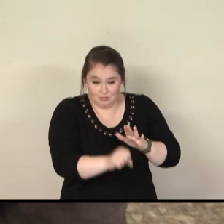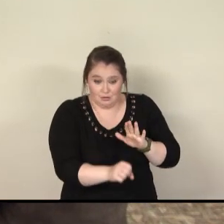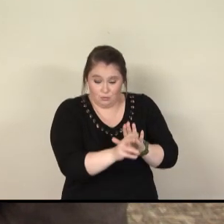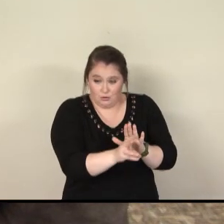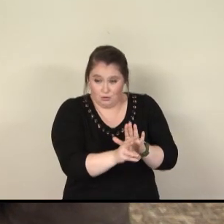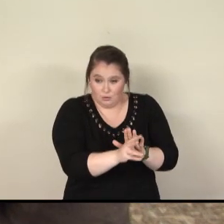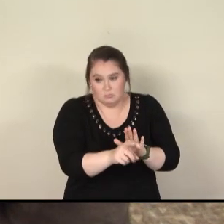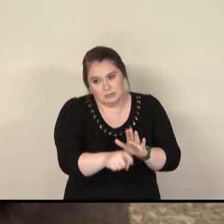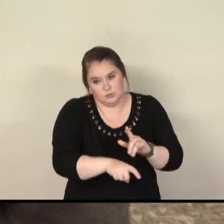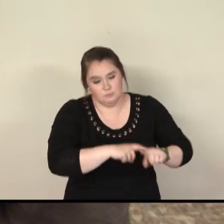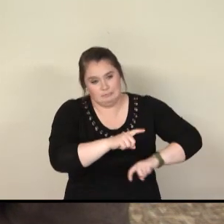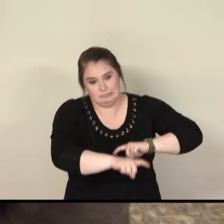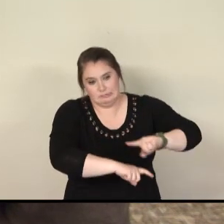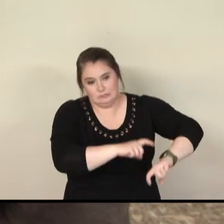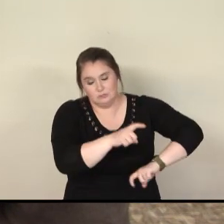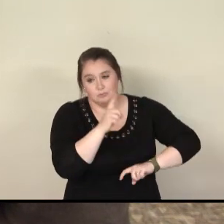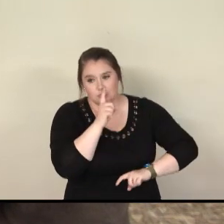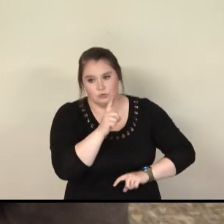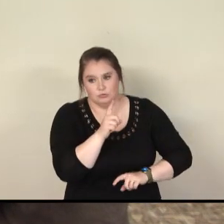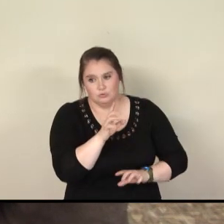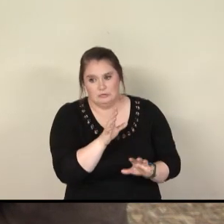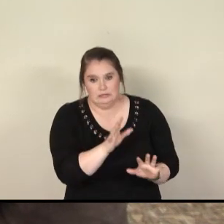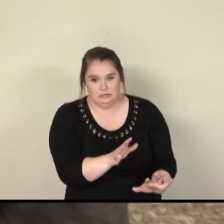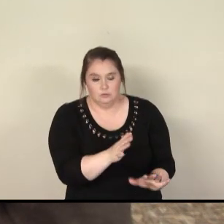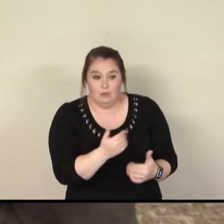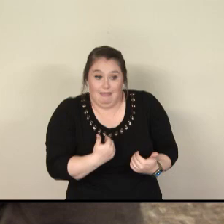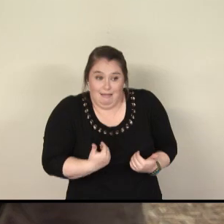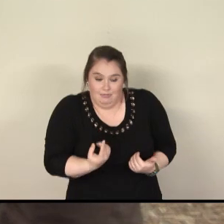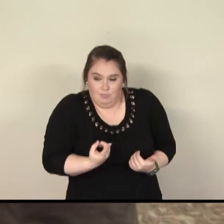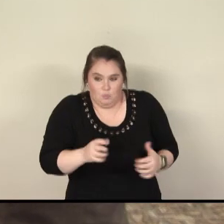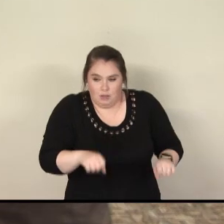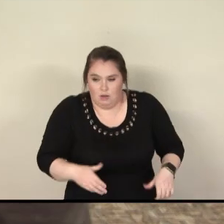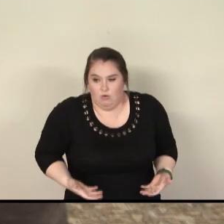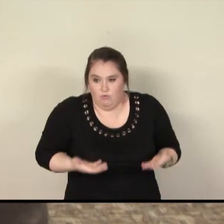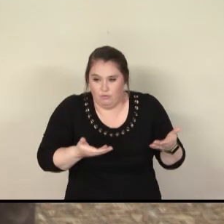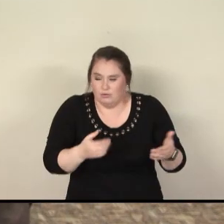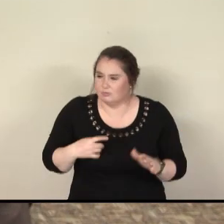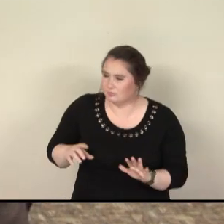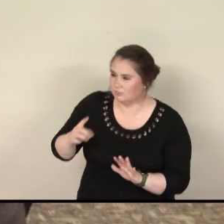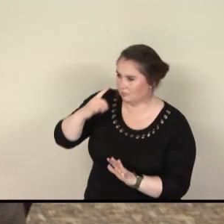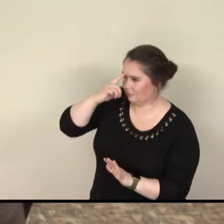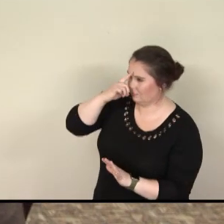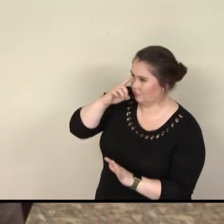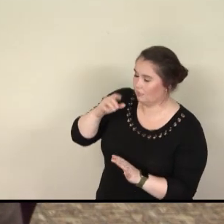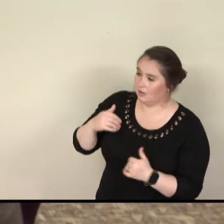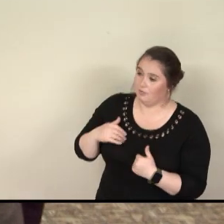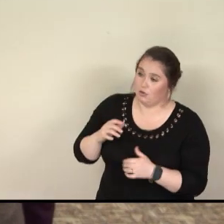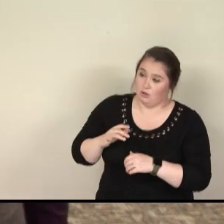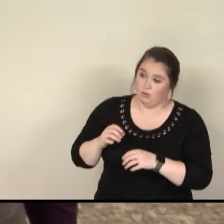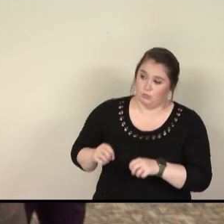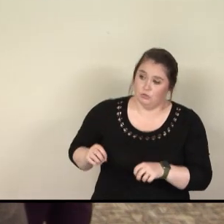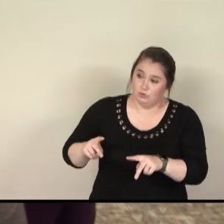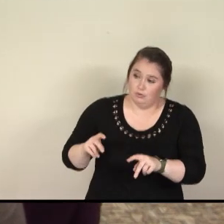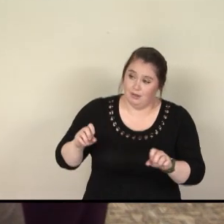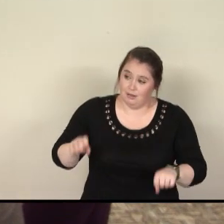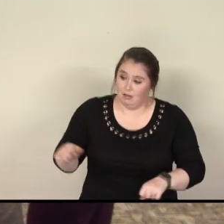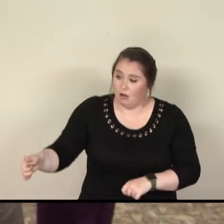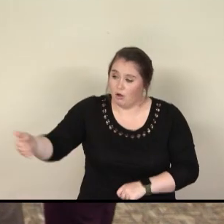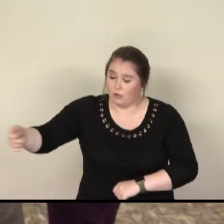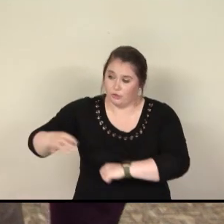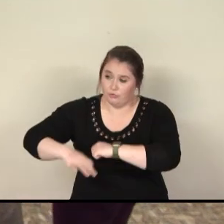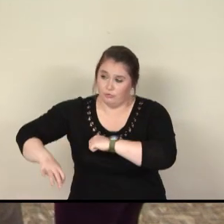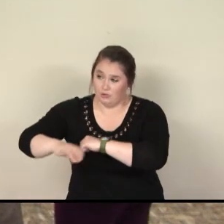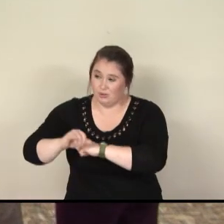something for them. Well, I wonder if there's an opportunity for them to use some of our other fields if the timing